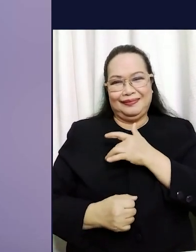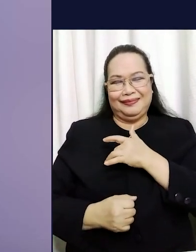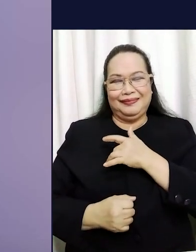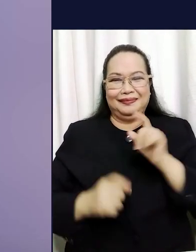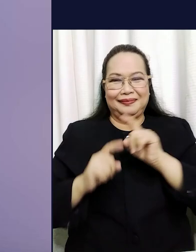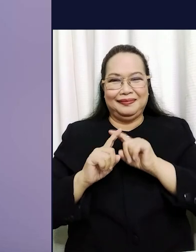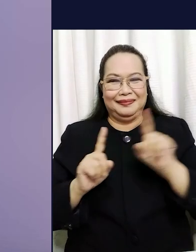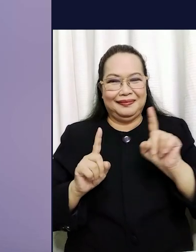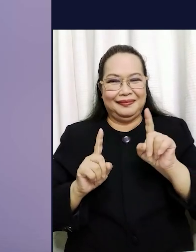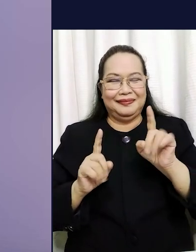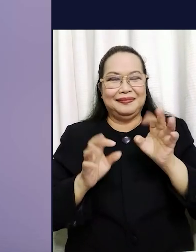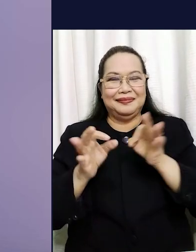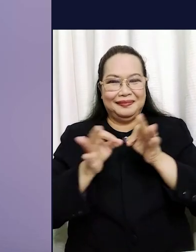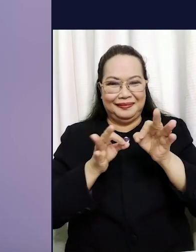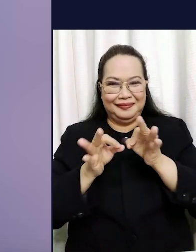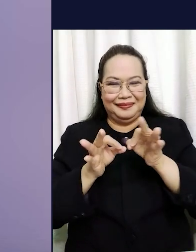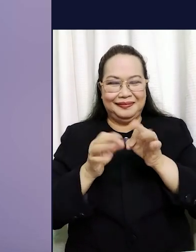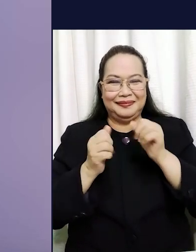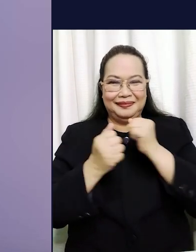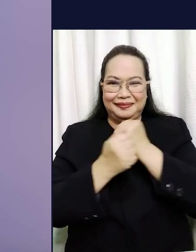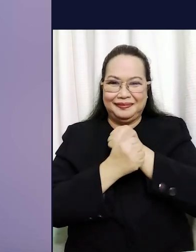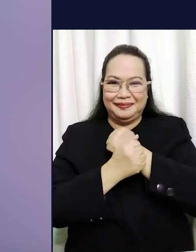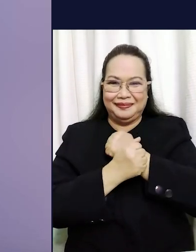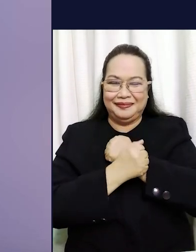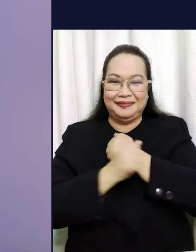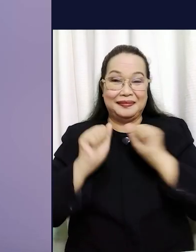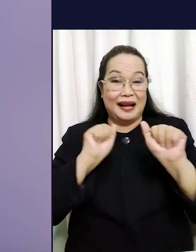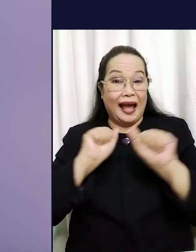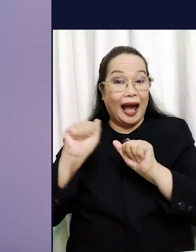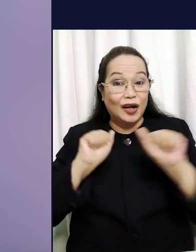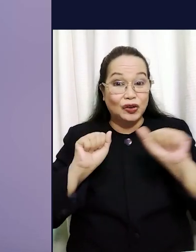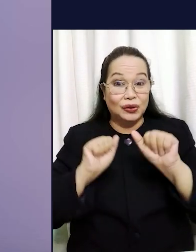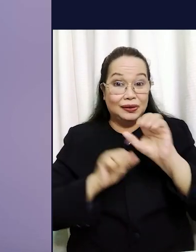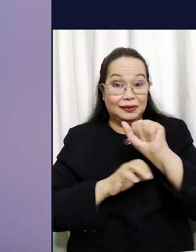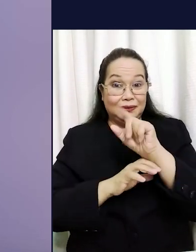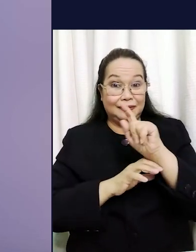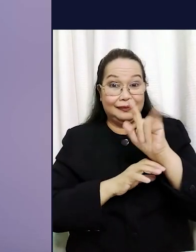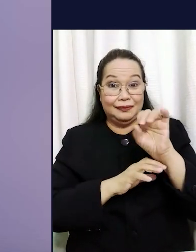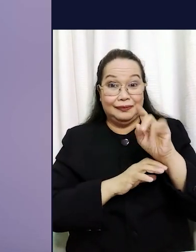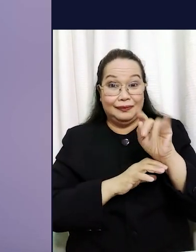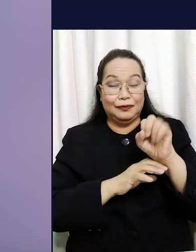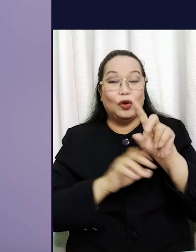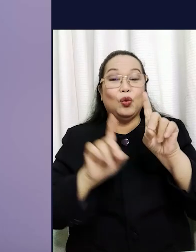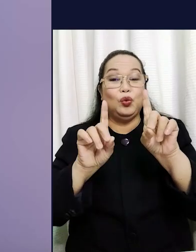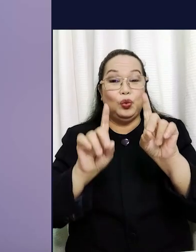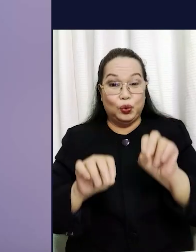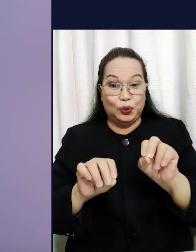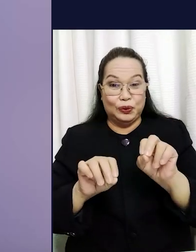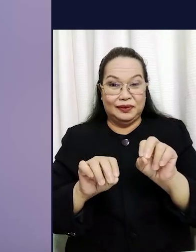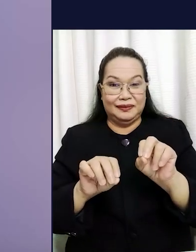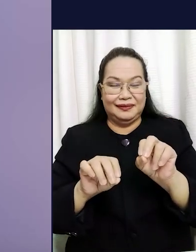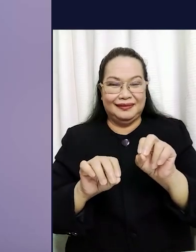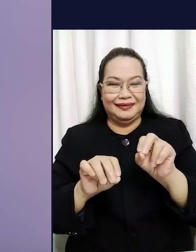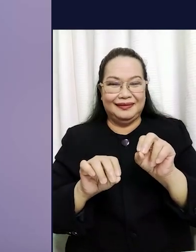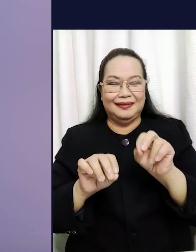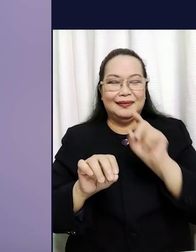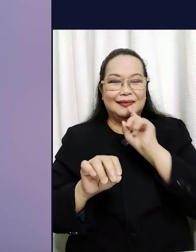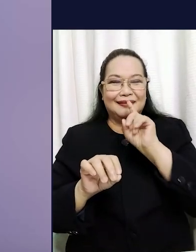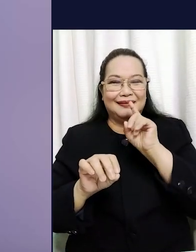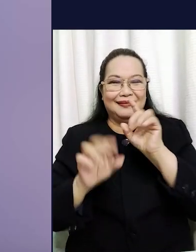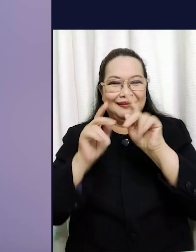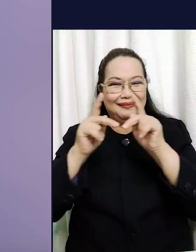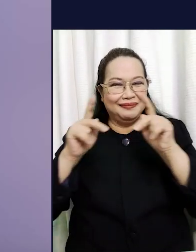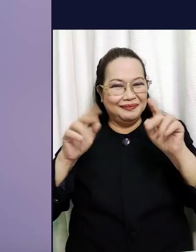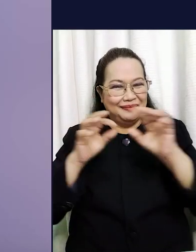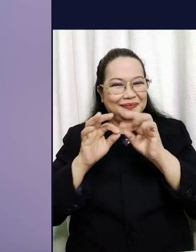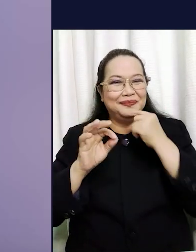This is now the prevailing nature of love. Love would prevail above all